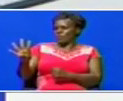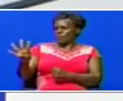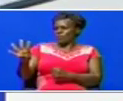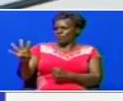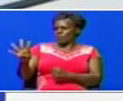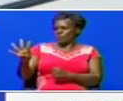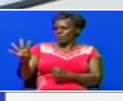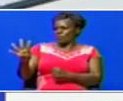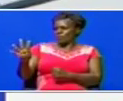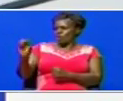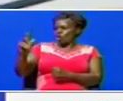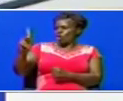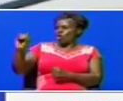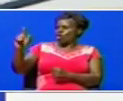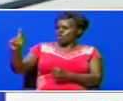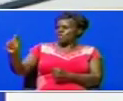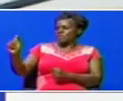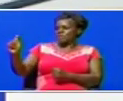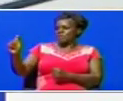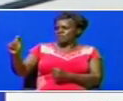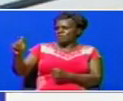155,794. John Ekuru Okot,